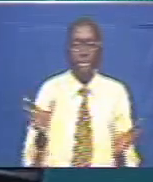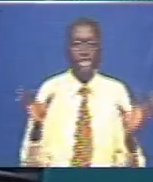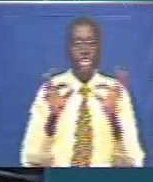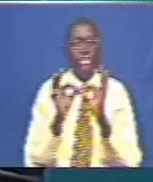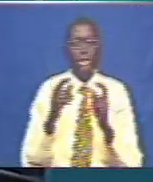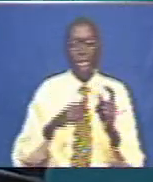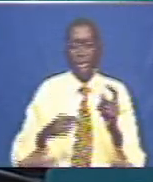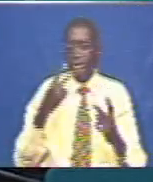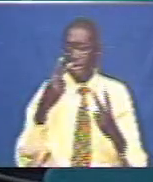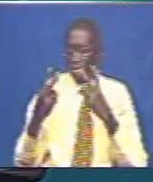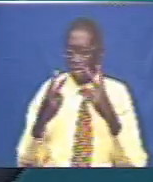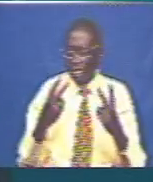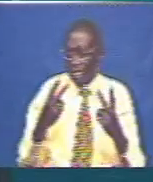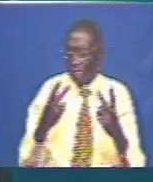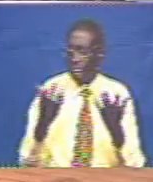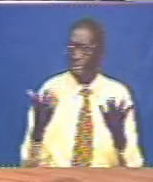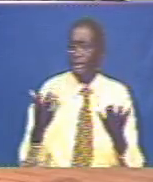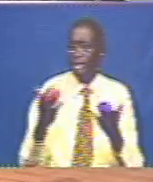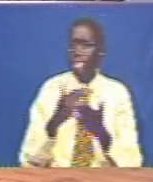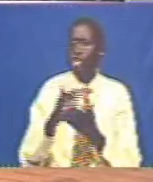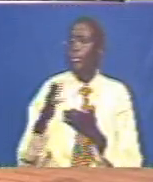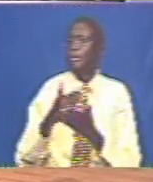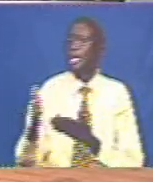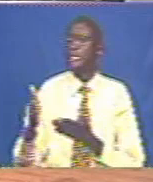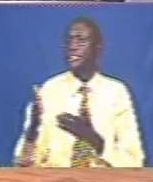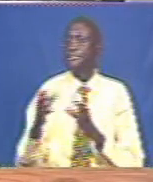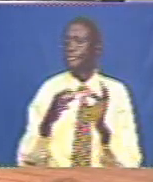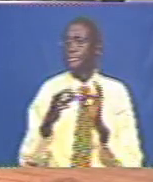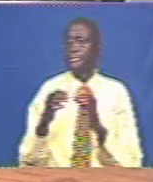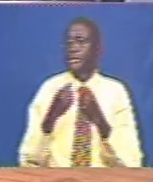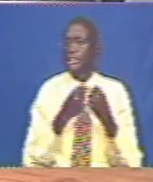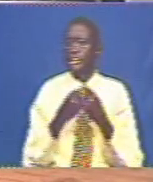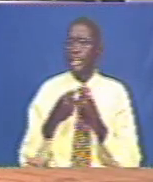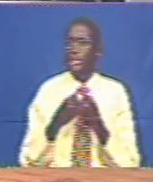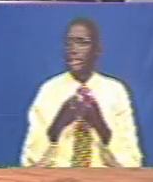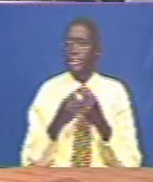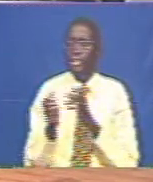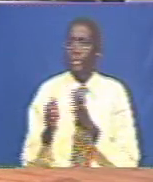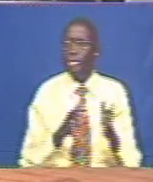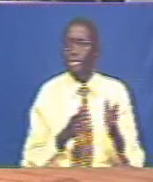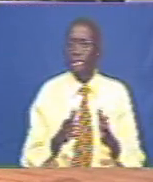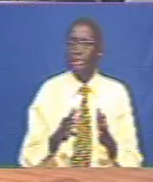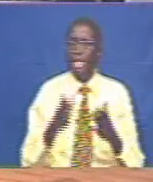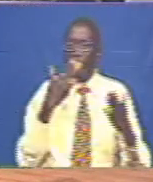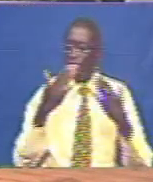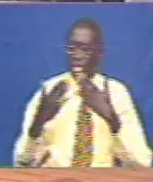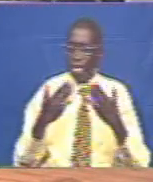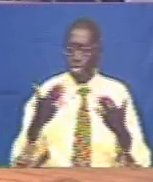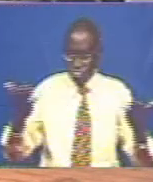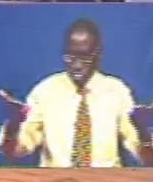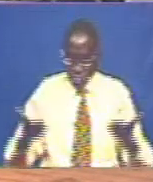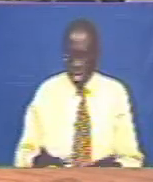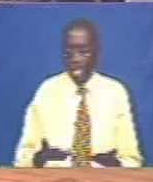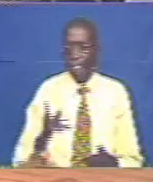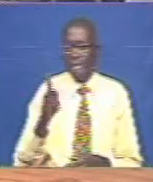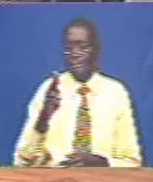can look into this industry and, of course, look at the challenges and the opportunities therein. Thank you so very much indeed for joining us. Thank you. I want to